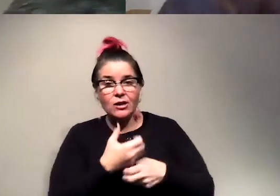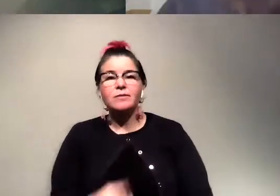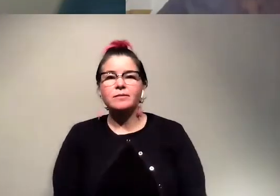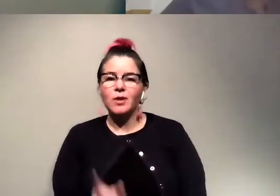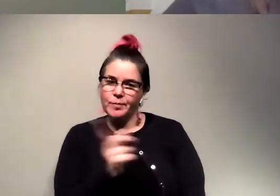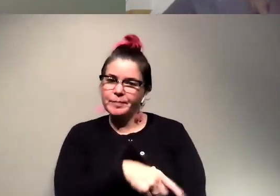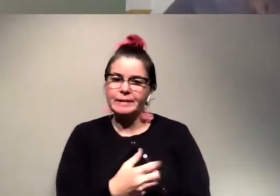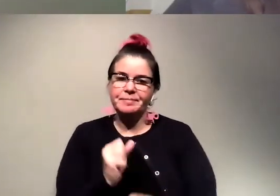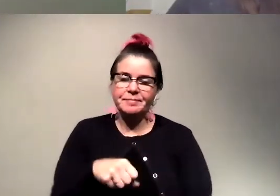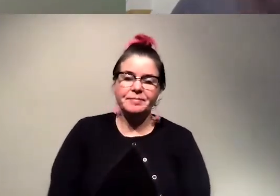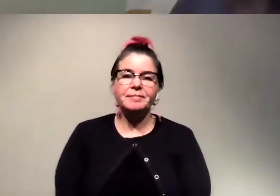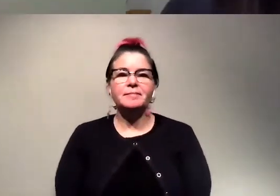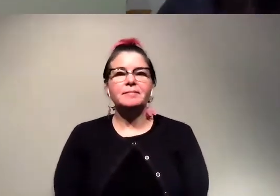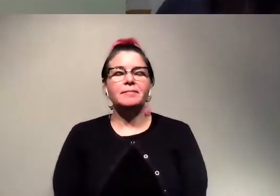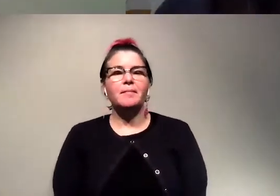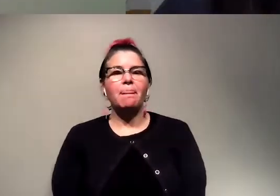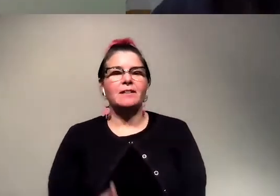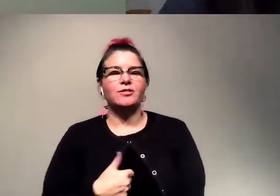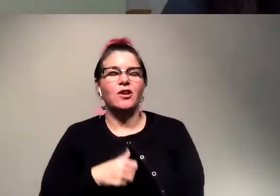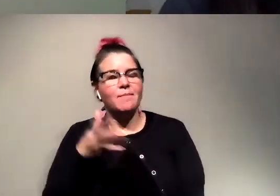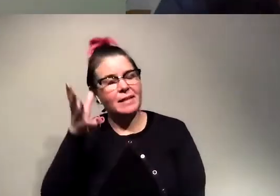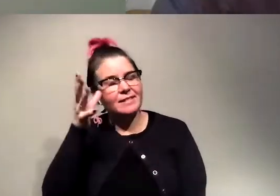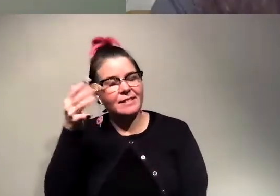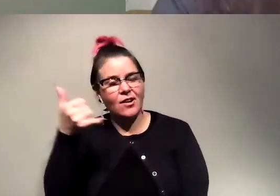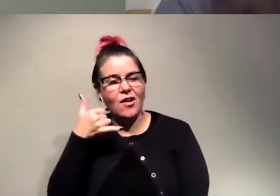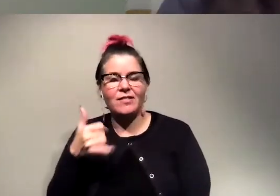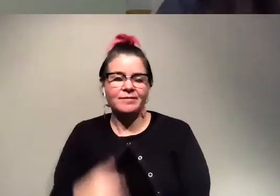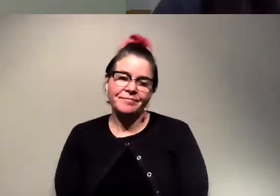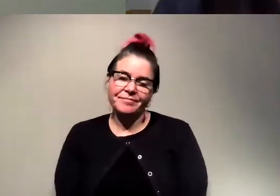Yeah. Sorry, my dad just tried to call in the middle of the session.